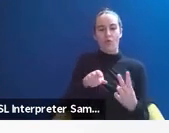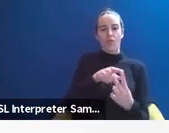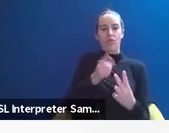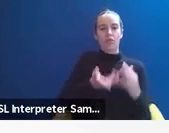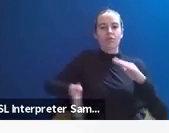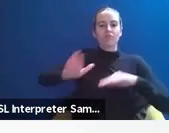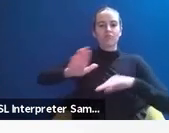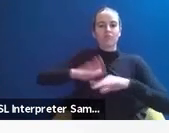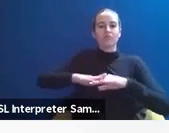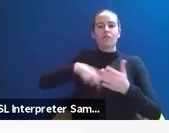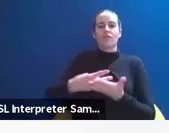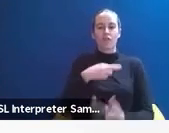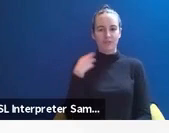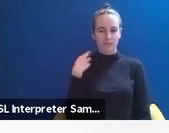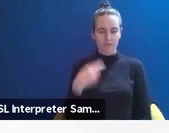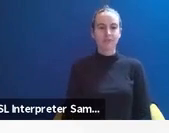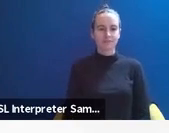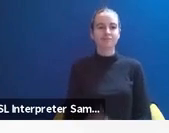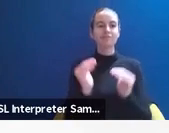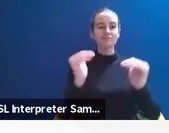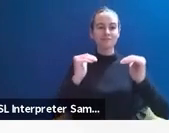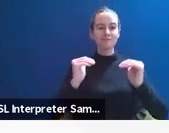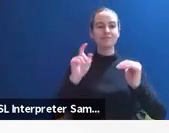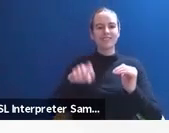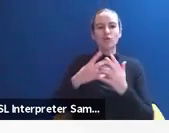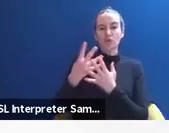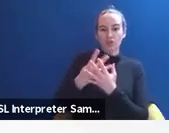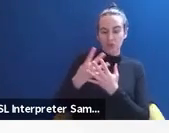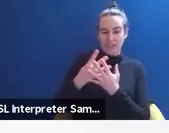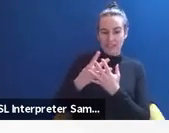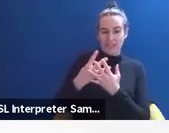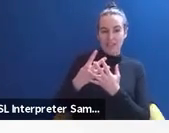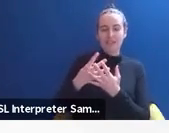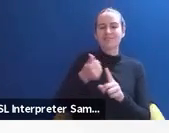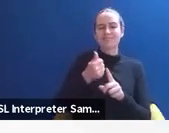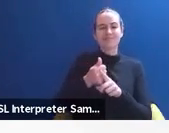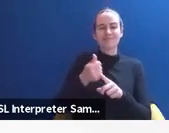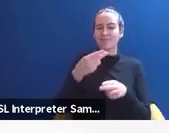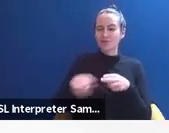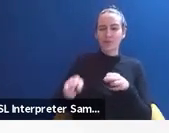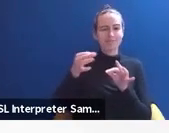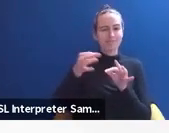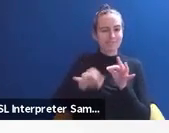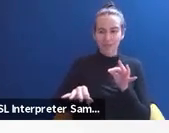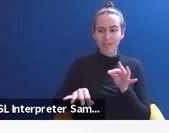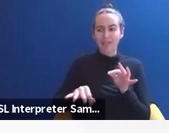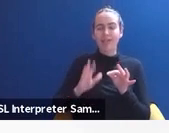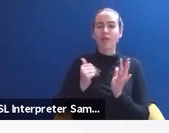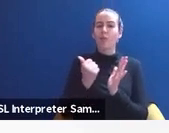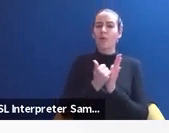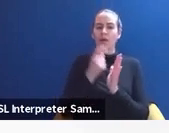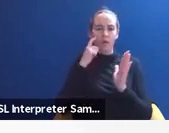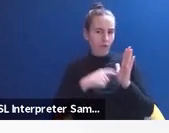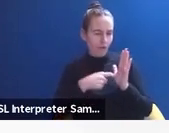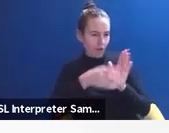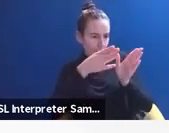of falls. Screenings for vestibular impairment are short and simple and can help identify someone who may